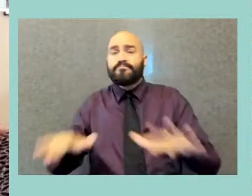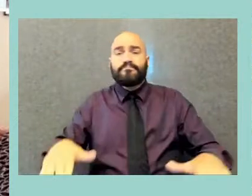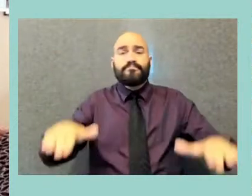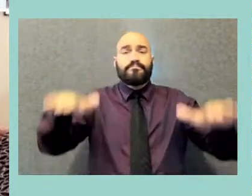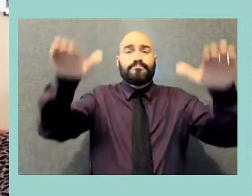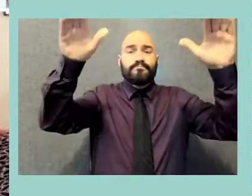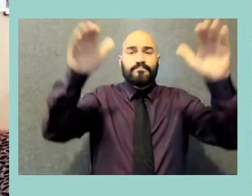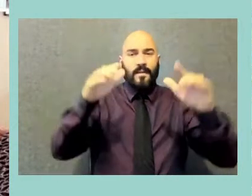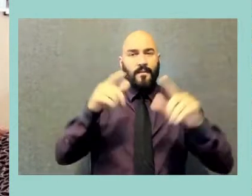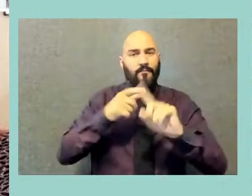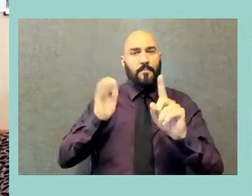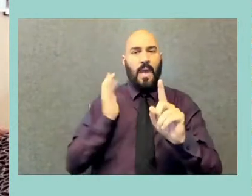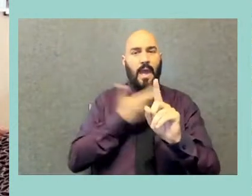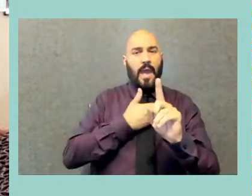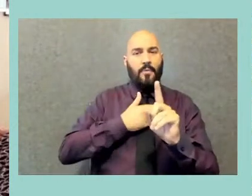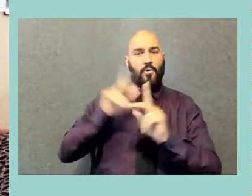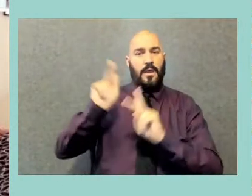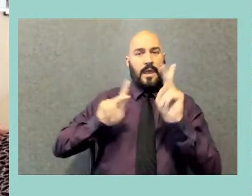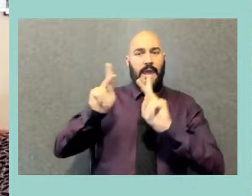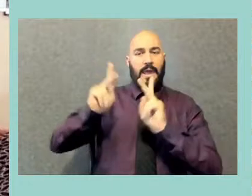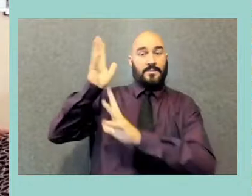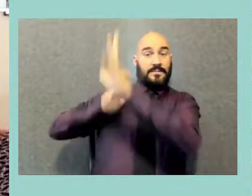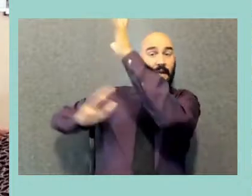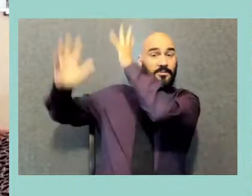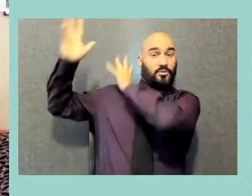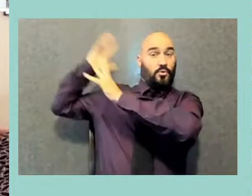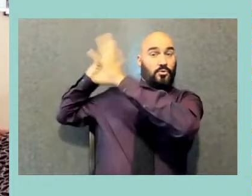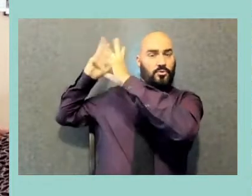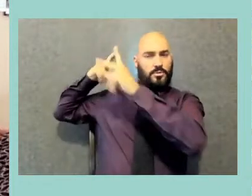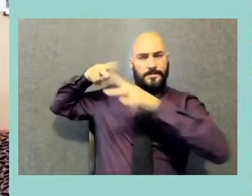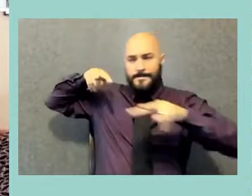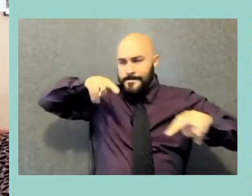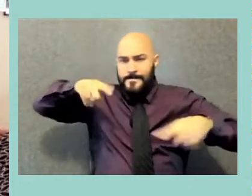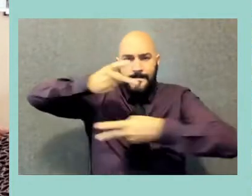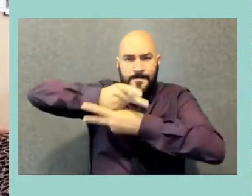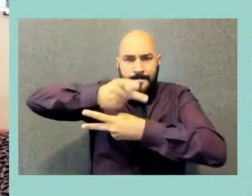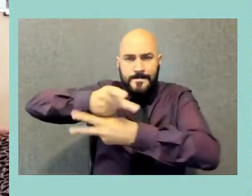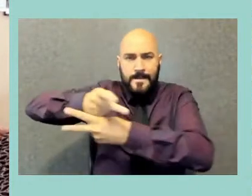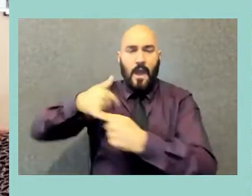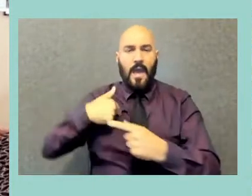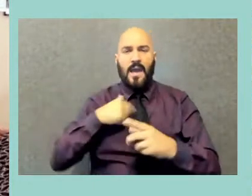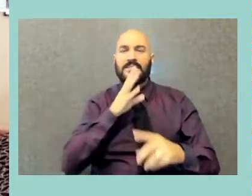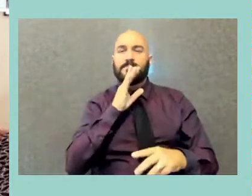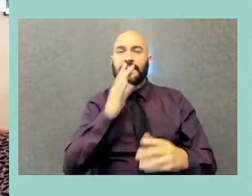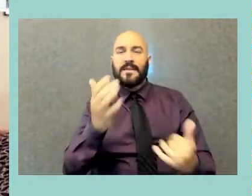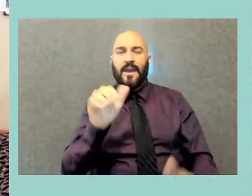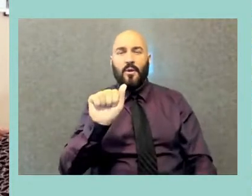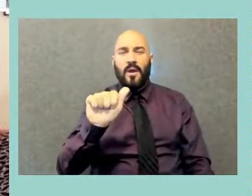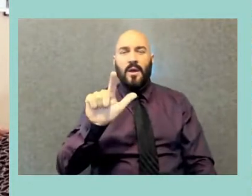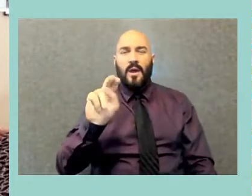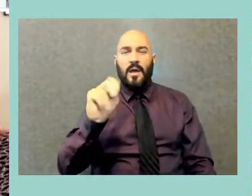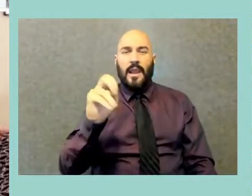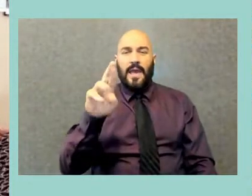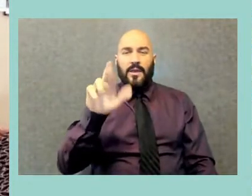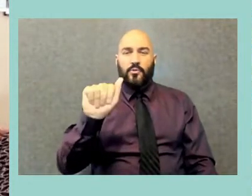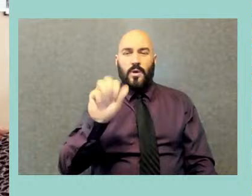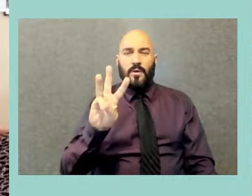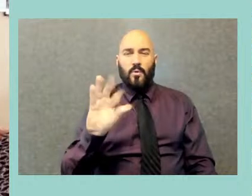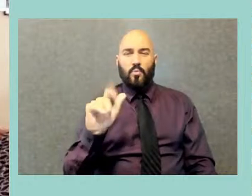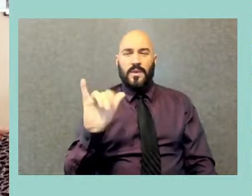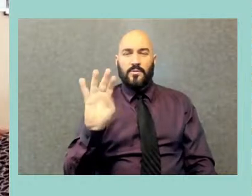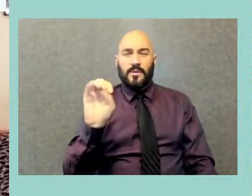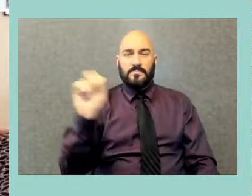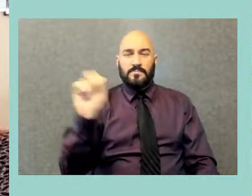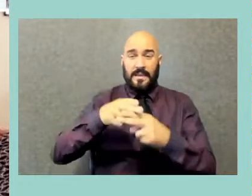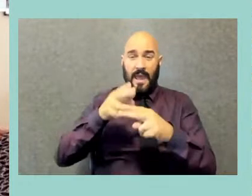ancestors. I speak Alandria Williams' name into this space to invoke the spirit and legacy